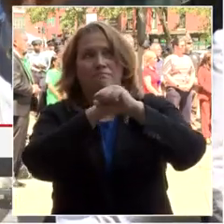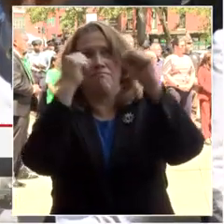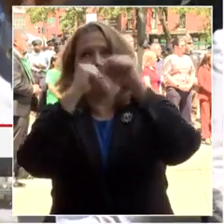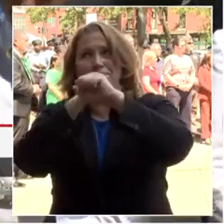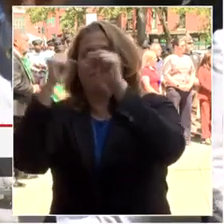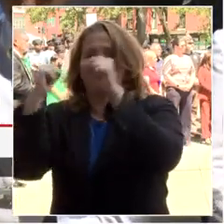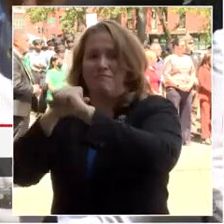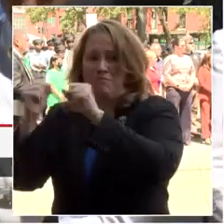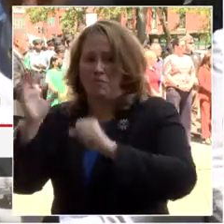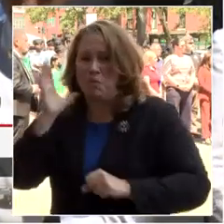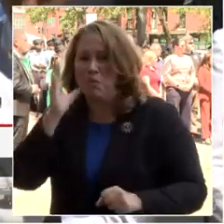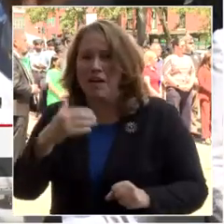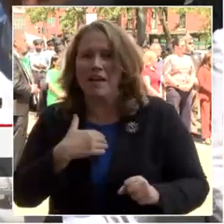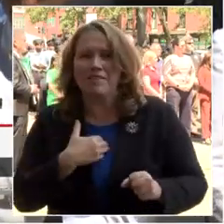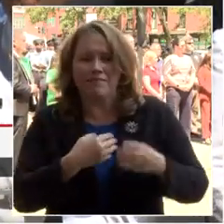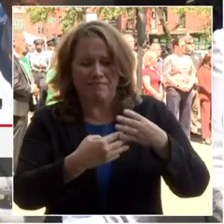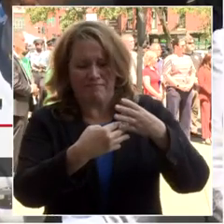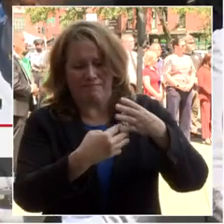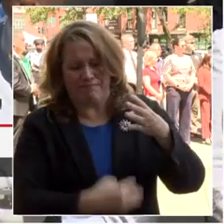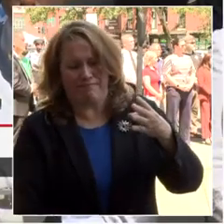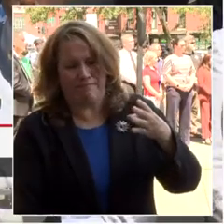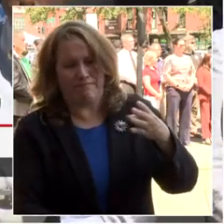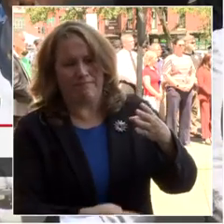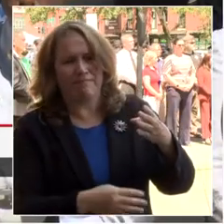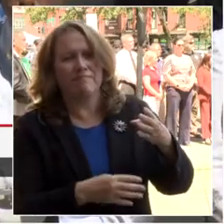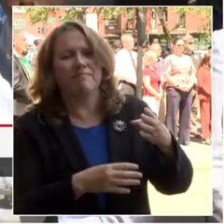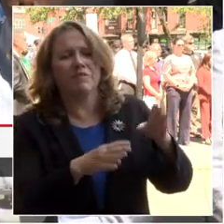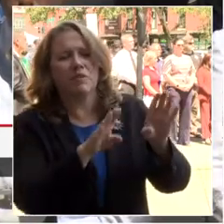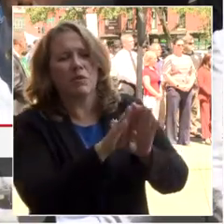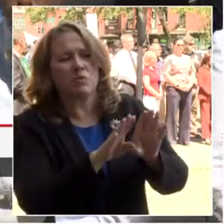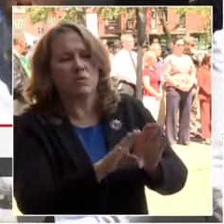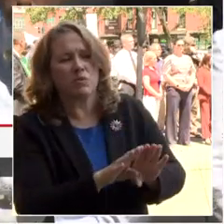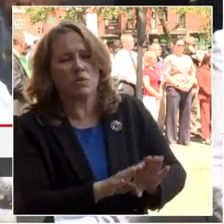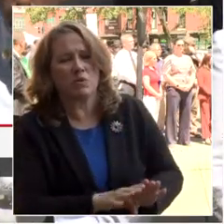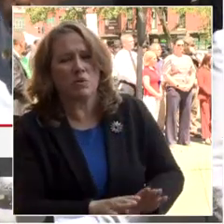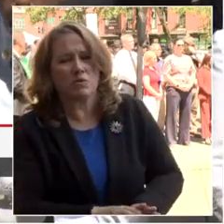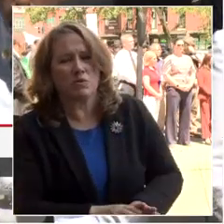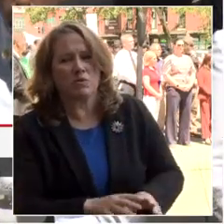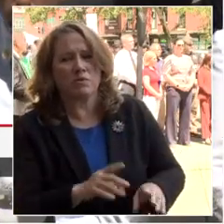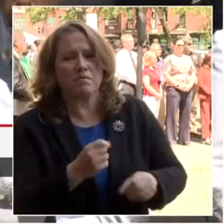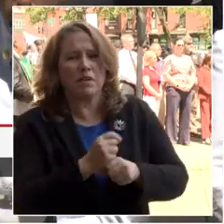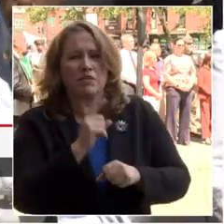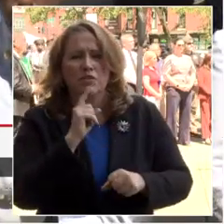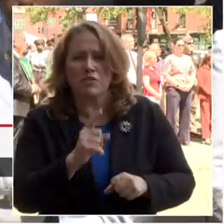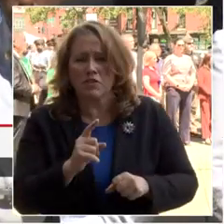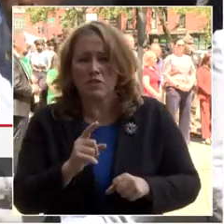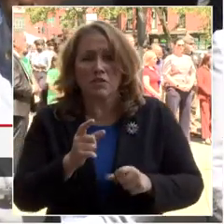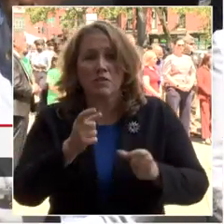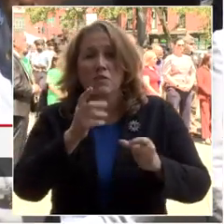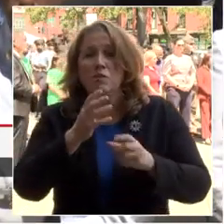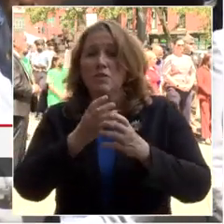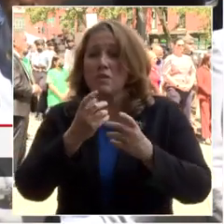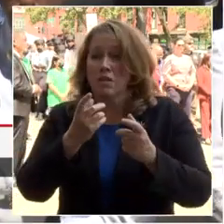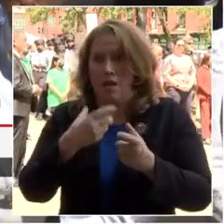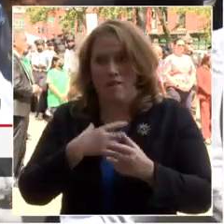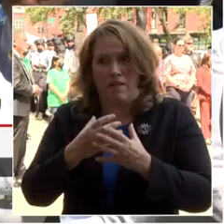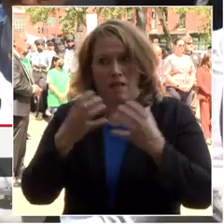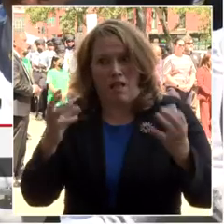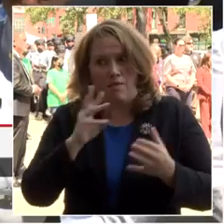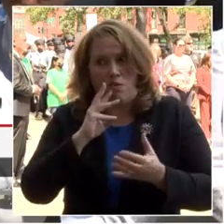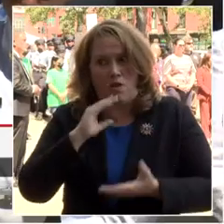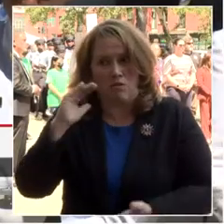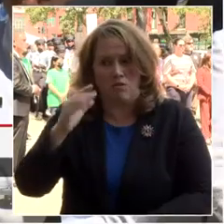closures. We're going to have hot weather this weekend, so stay hydrated and be mindful of fireworks